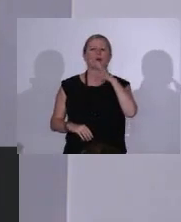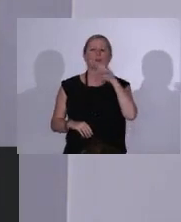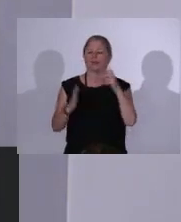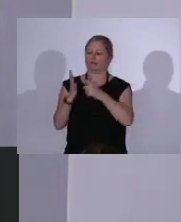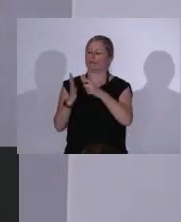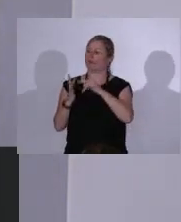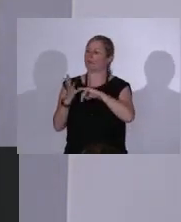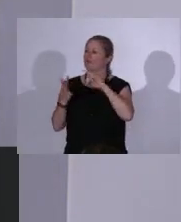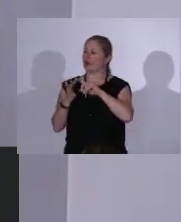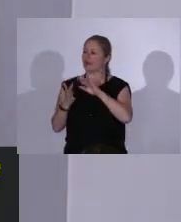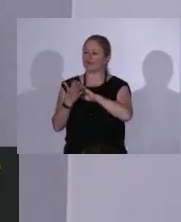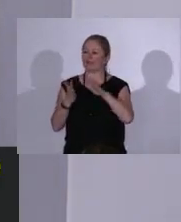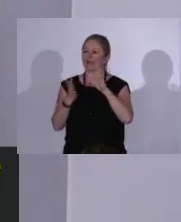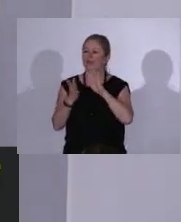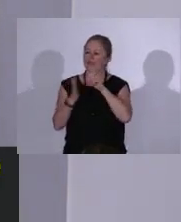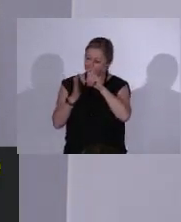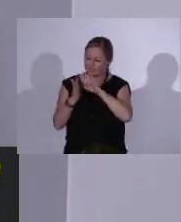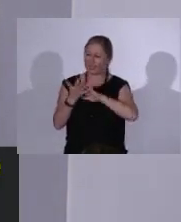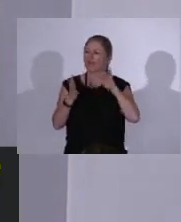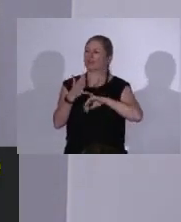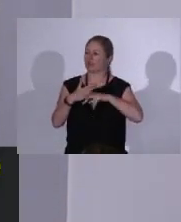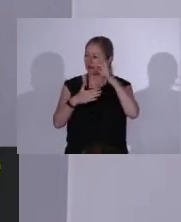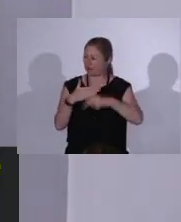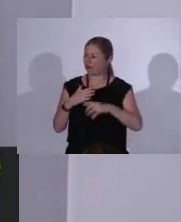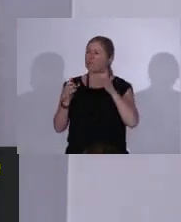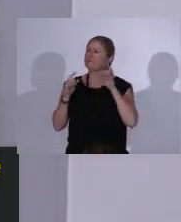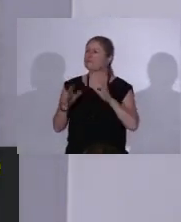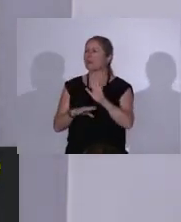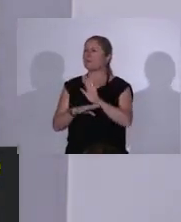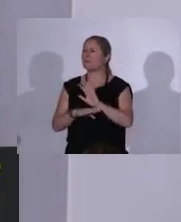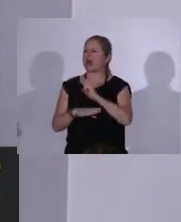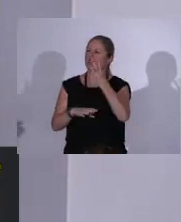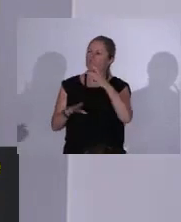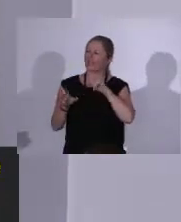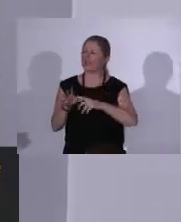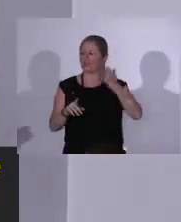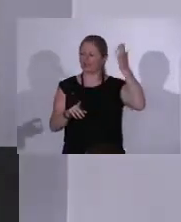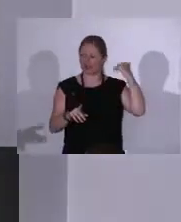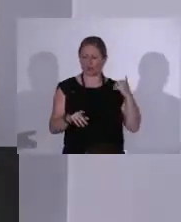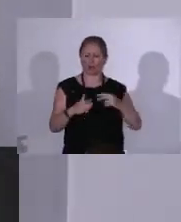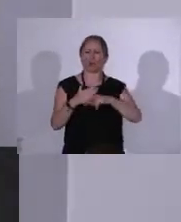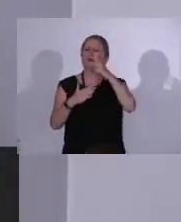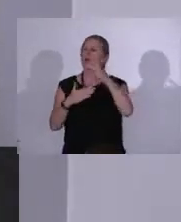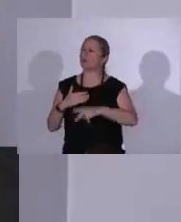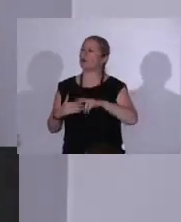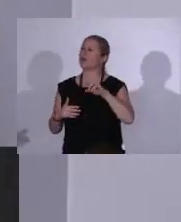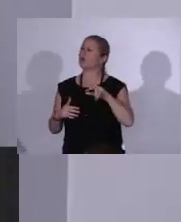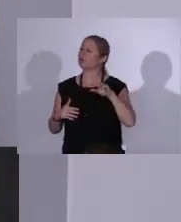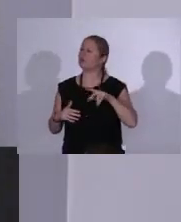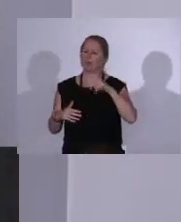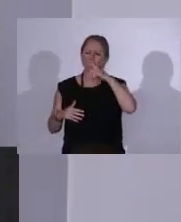at DHHS program. It started about almost 3 years ago, and it was a program to give people on the autism spectrum